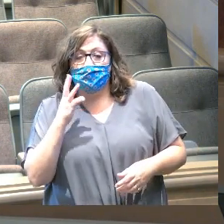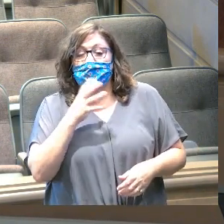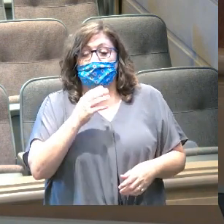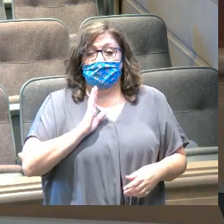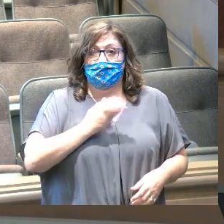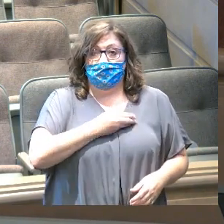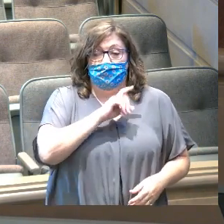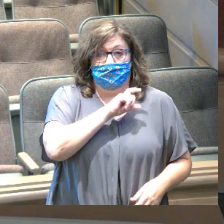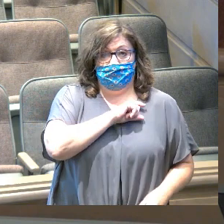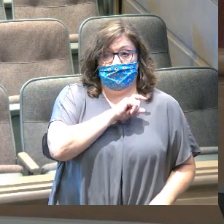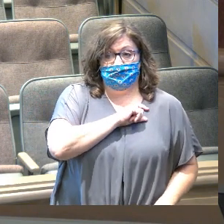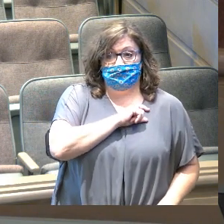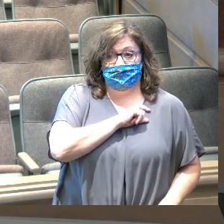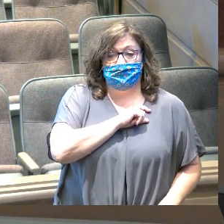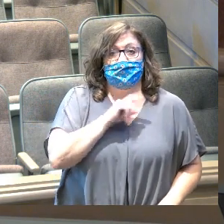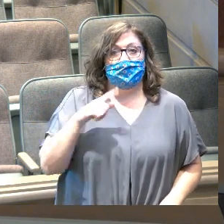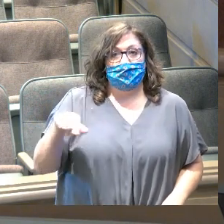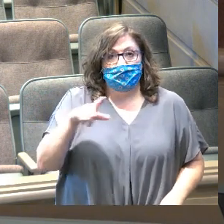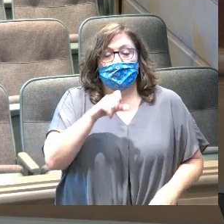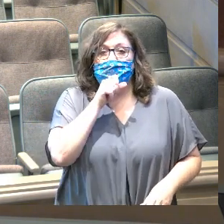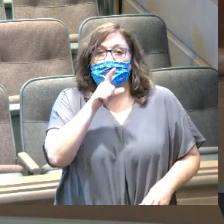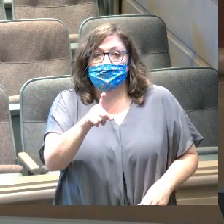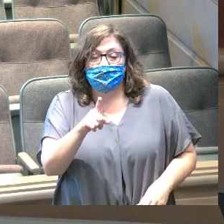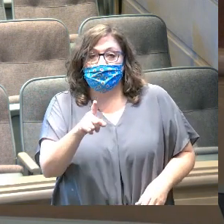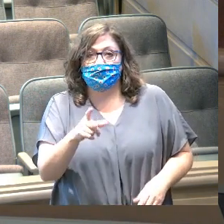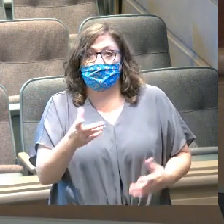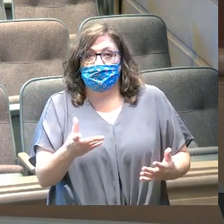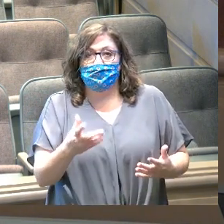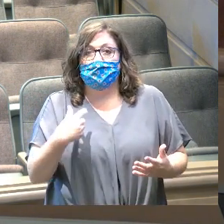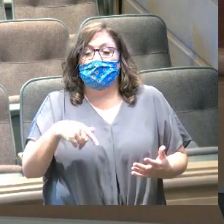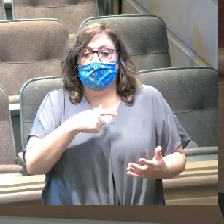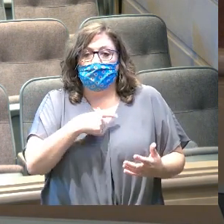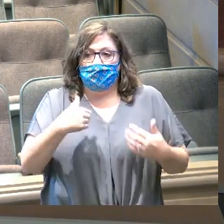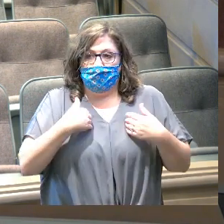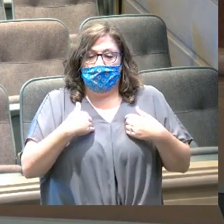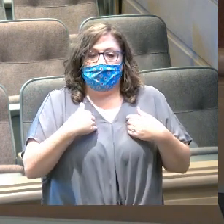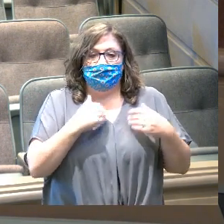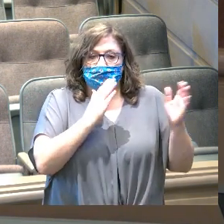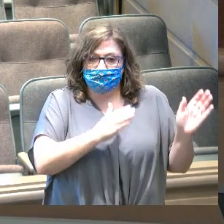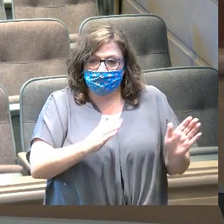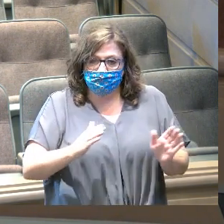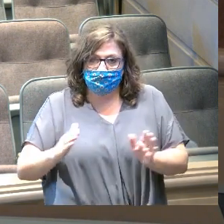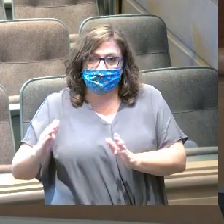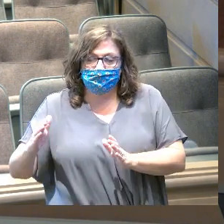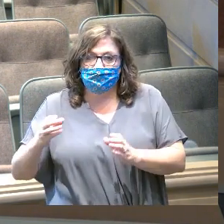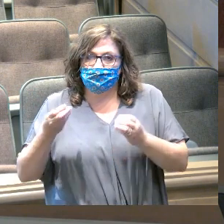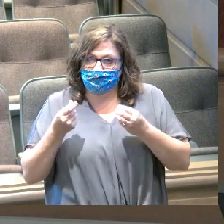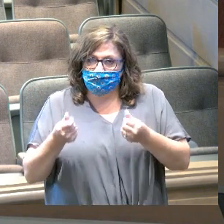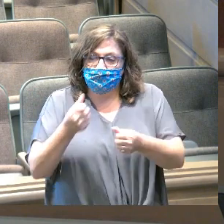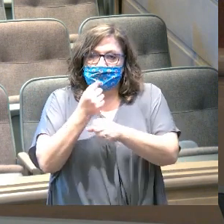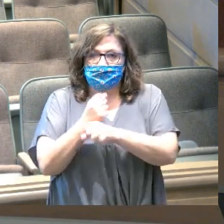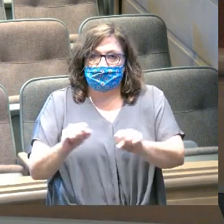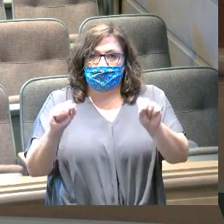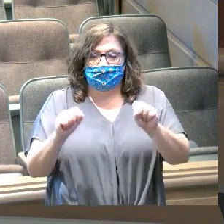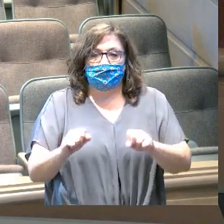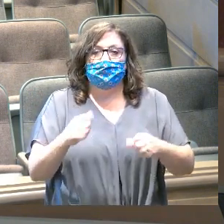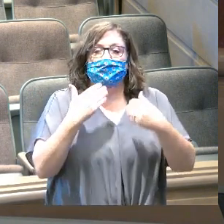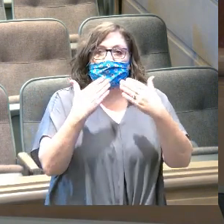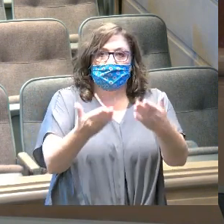police officers who assure that there is order and we can live lives of safety. Thank